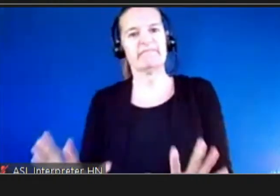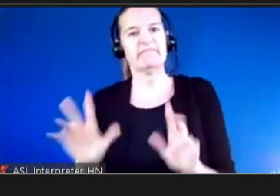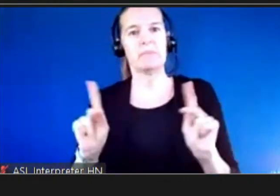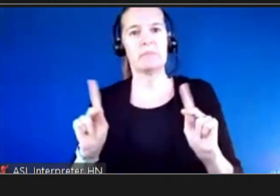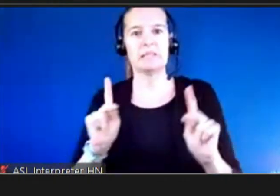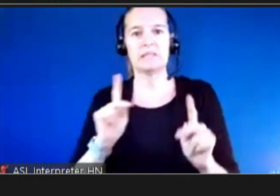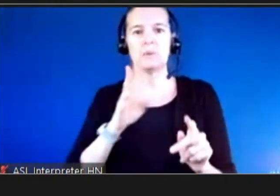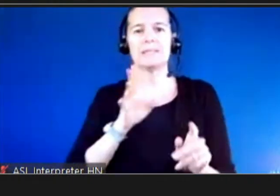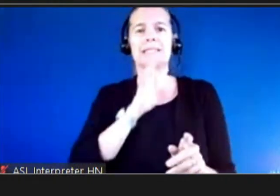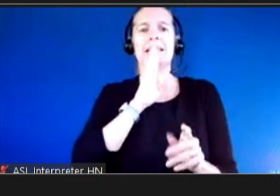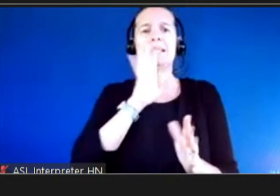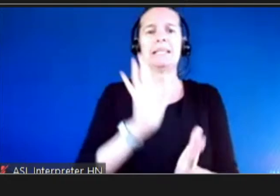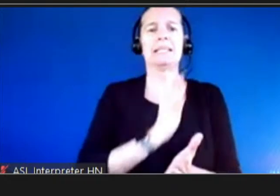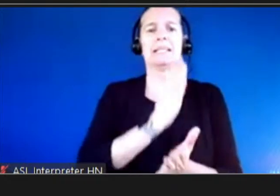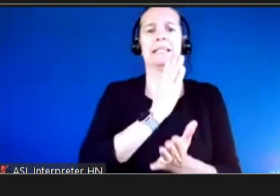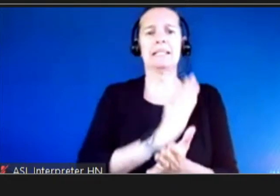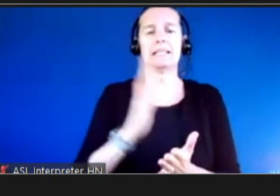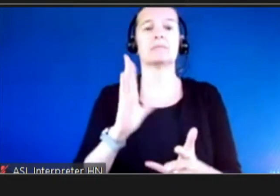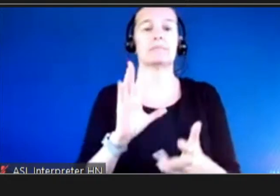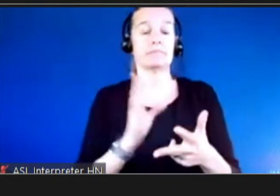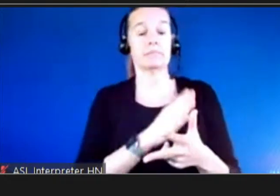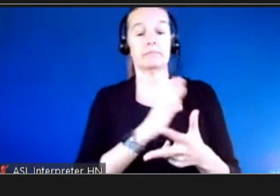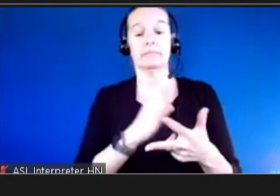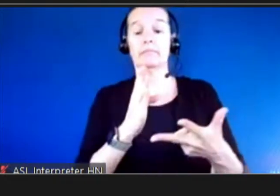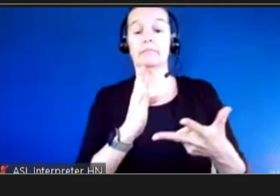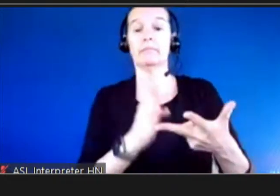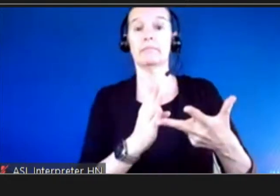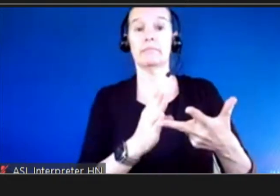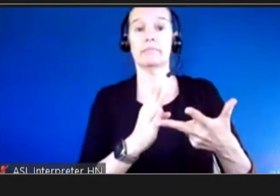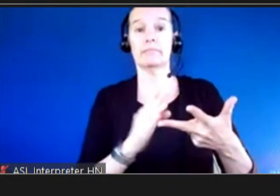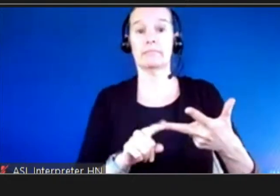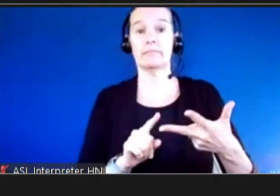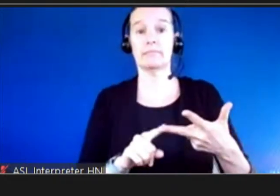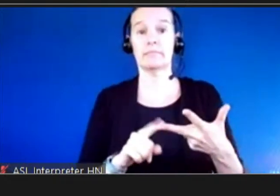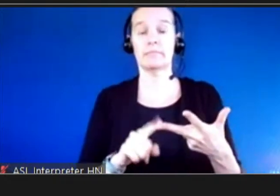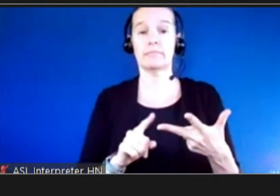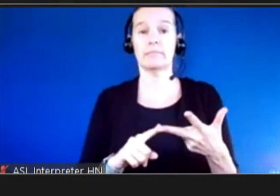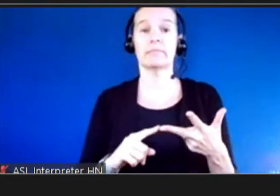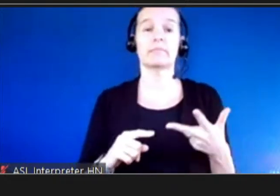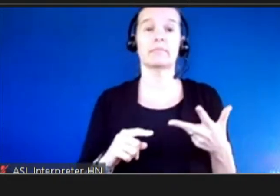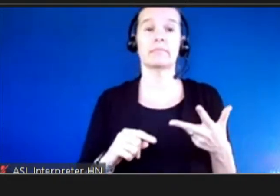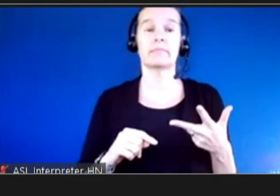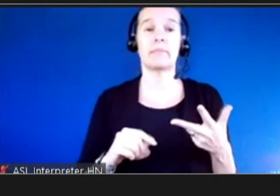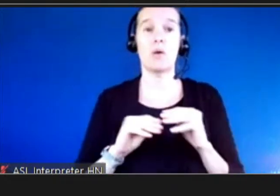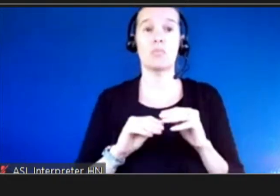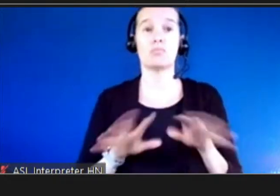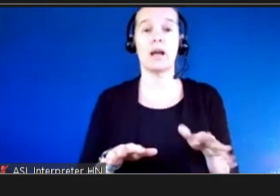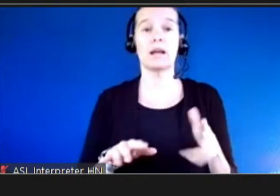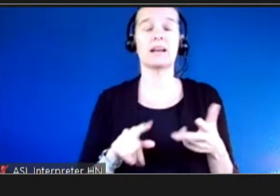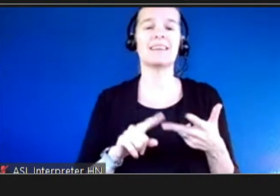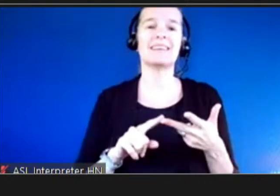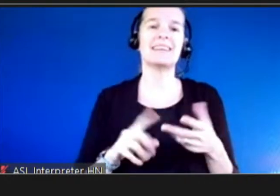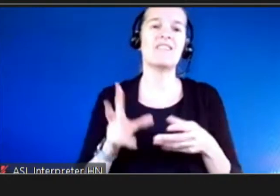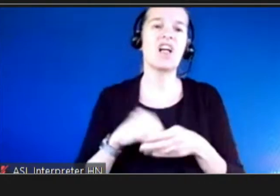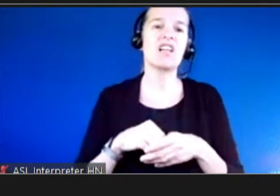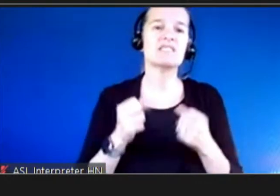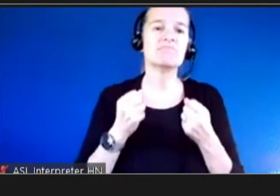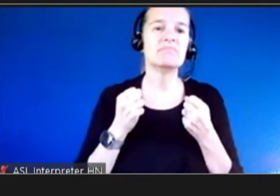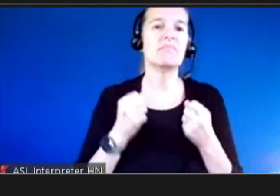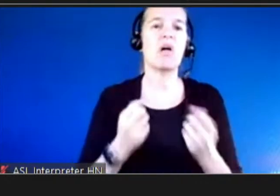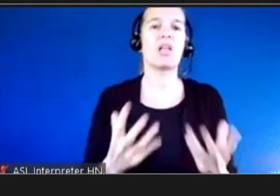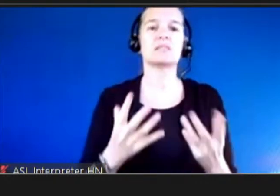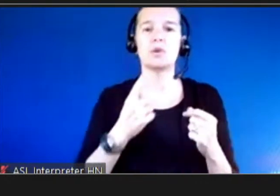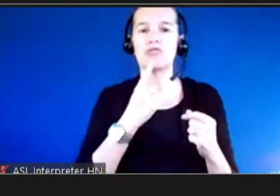And then the final outbreak that we have been responding to involves multiple restaurants in the